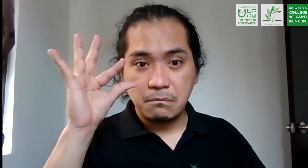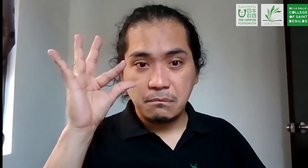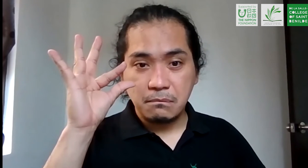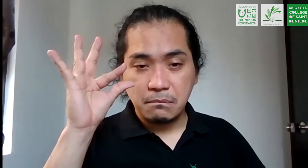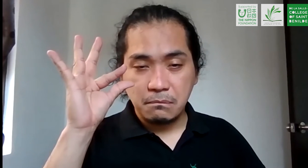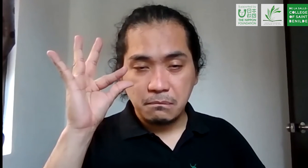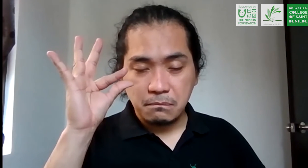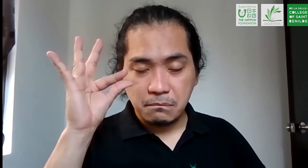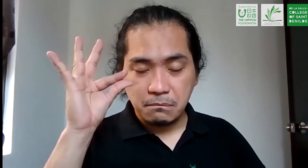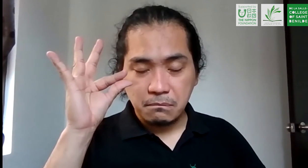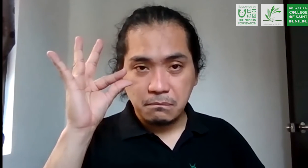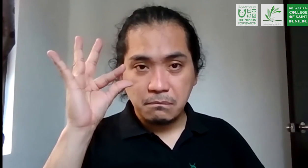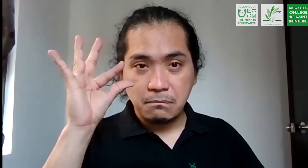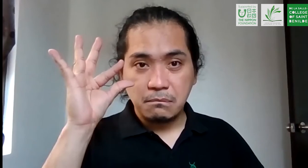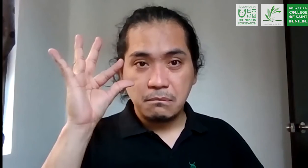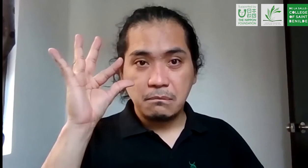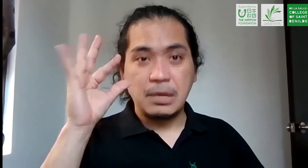Jasmine. Jasmine doesn't have it.